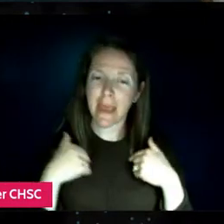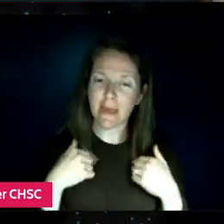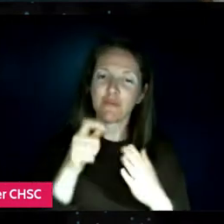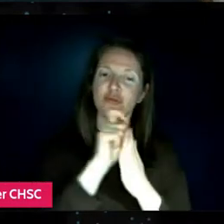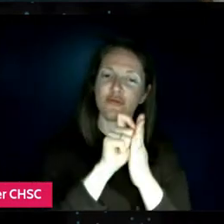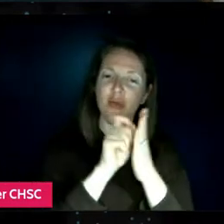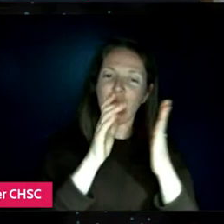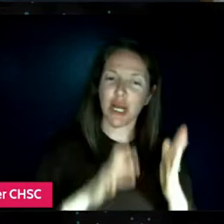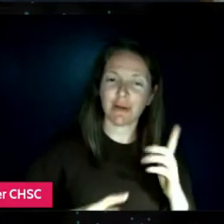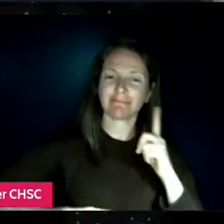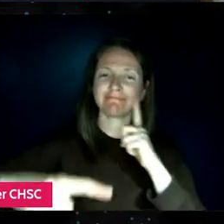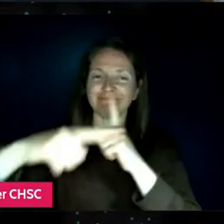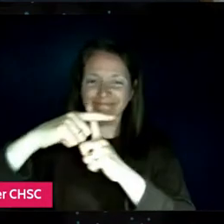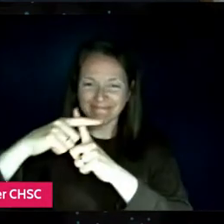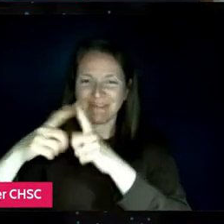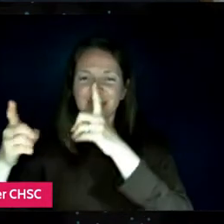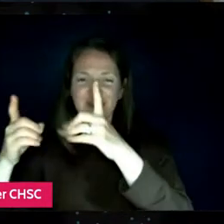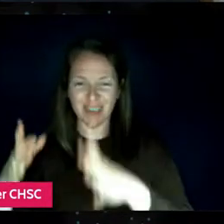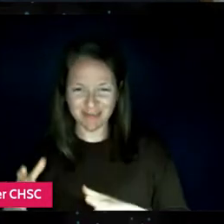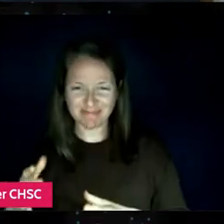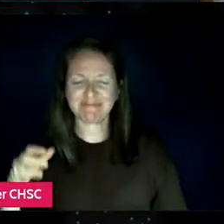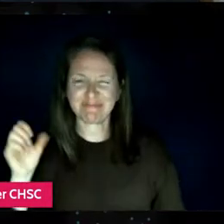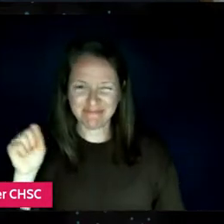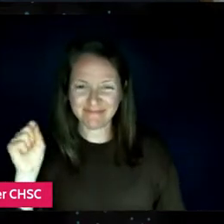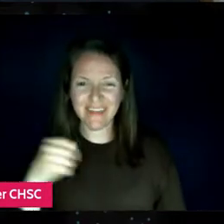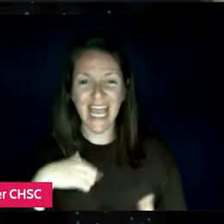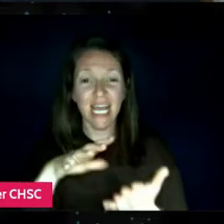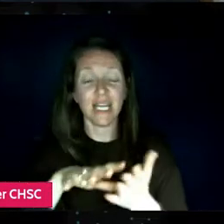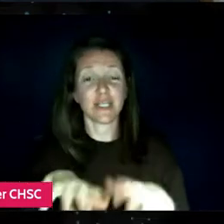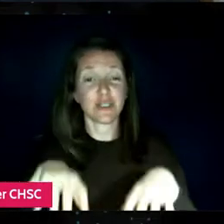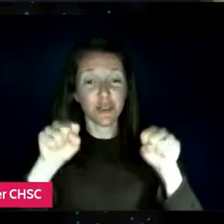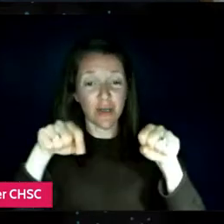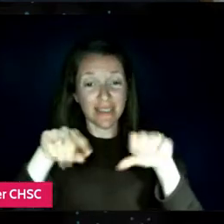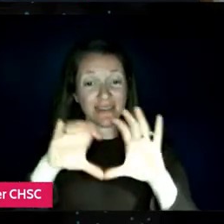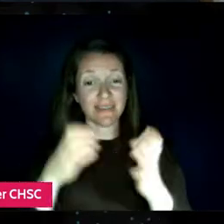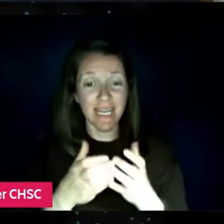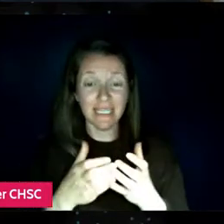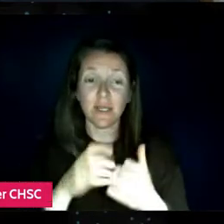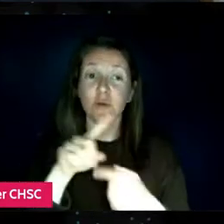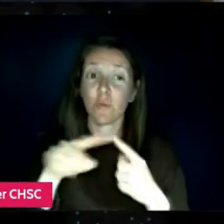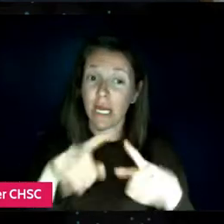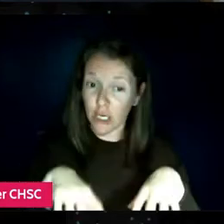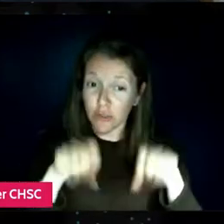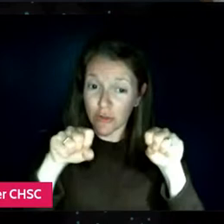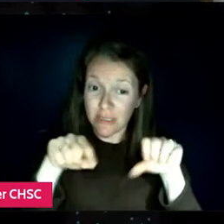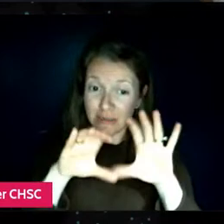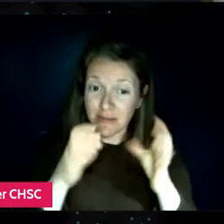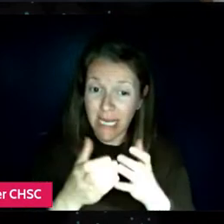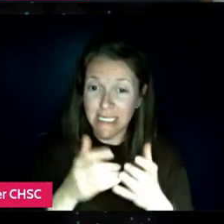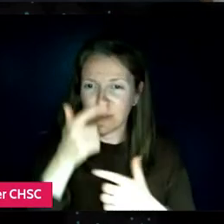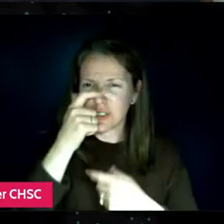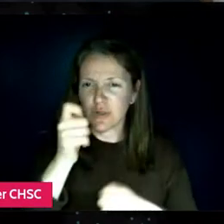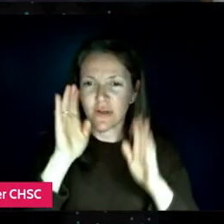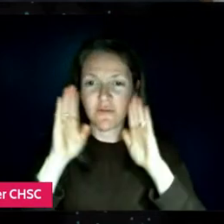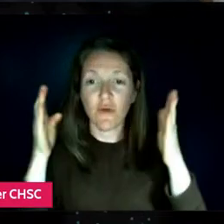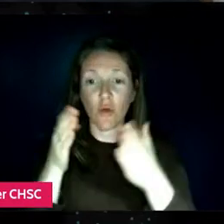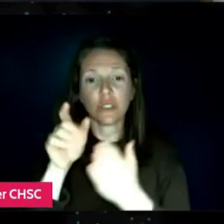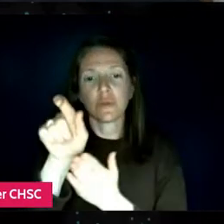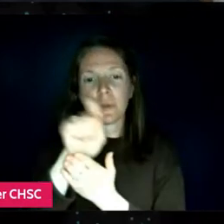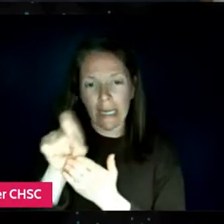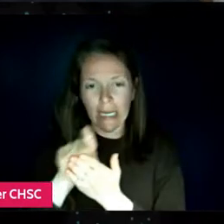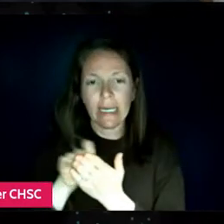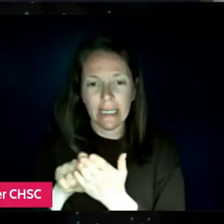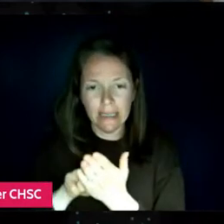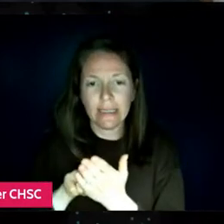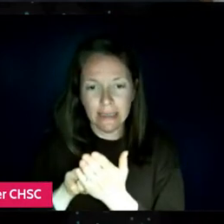writer-director. So I took this class. I really wanted to, when I took this class, I was interested in focusing on the writing side of